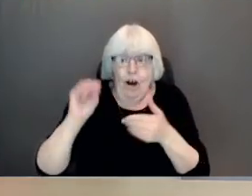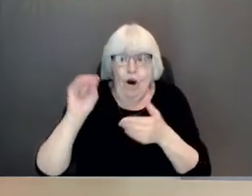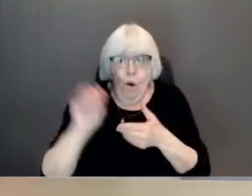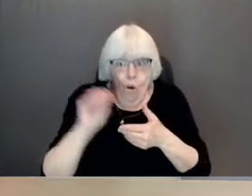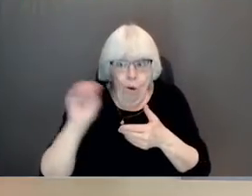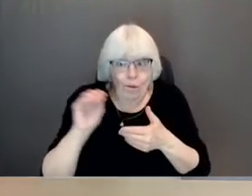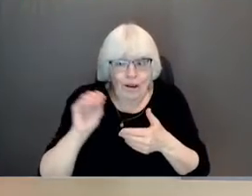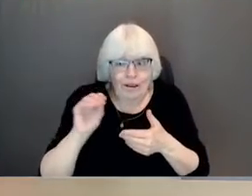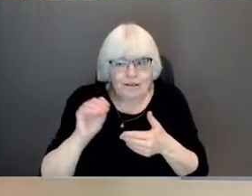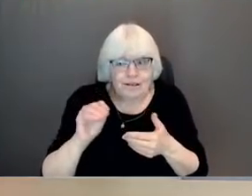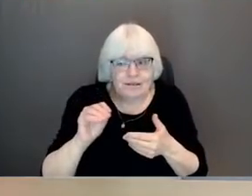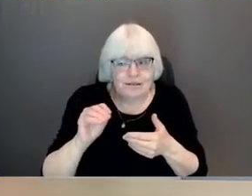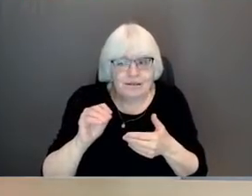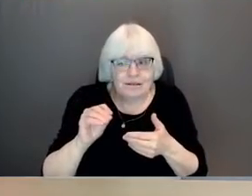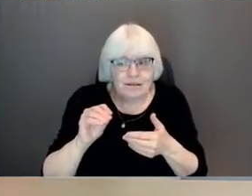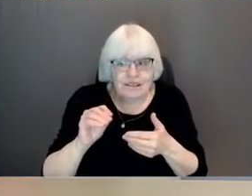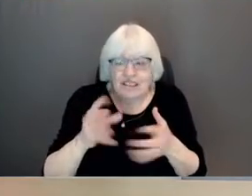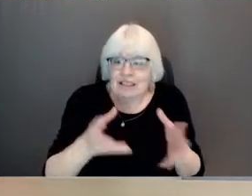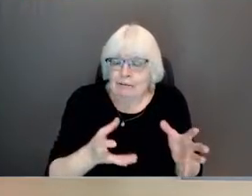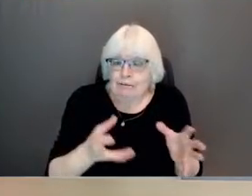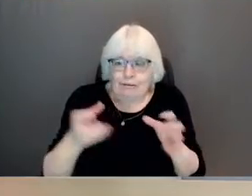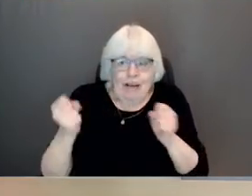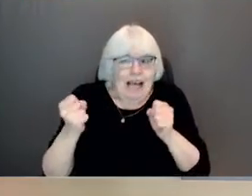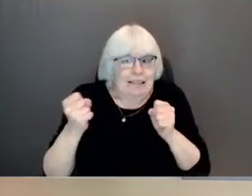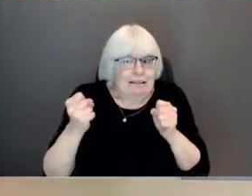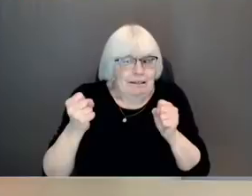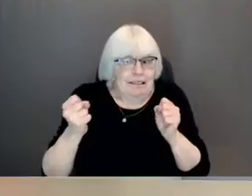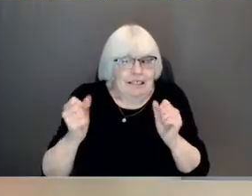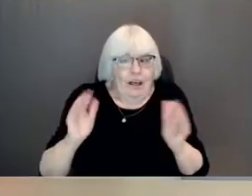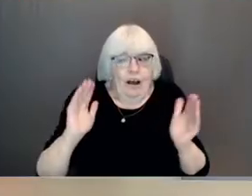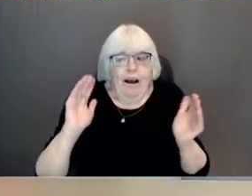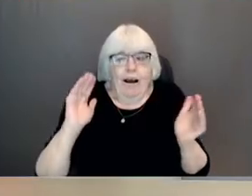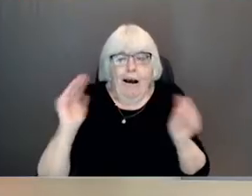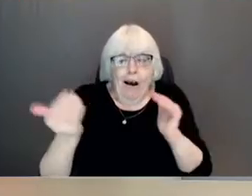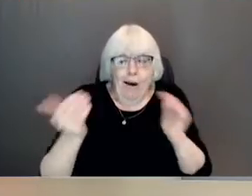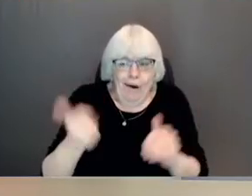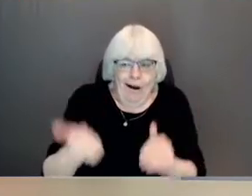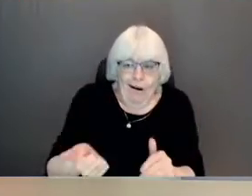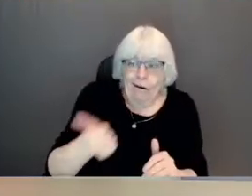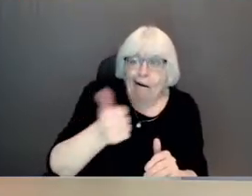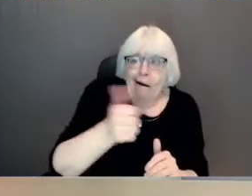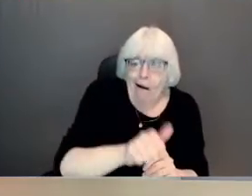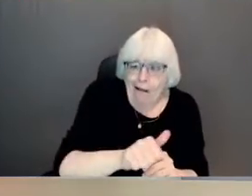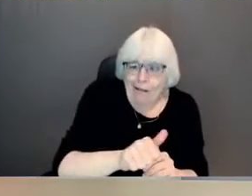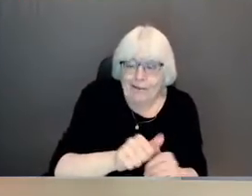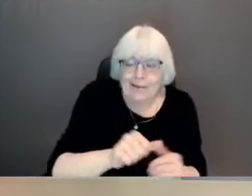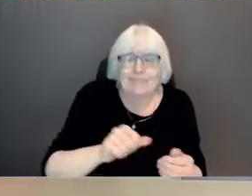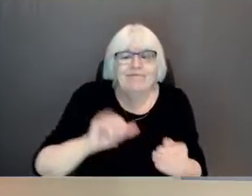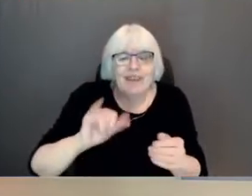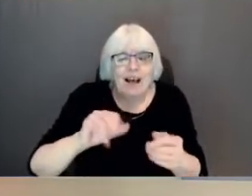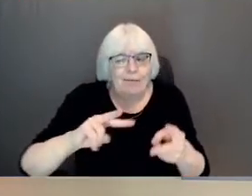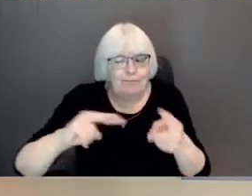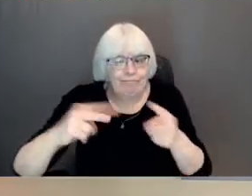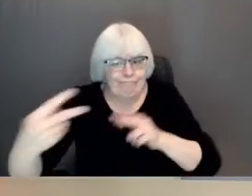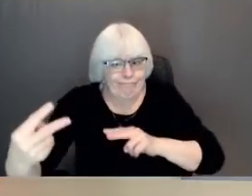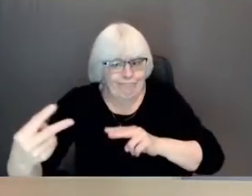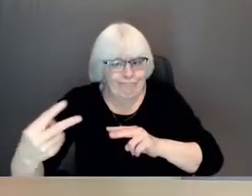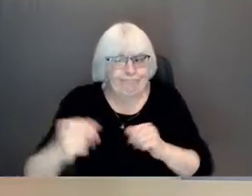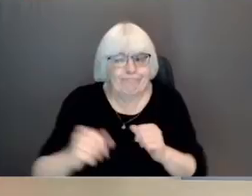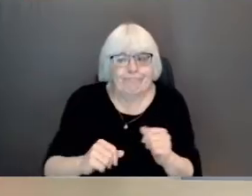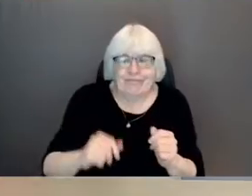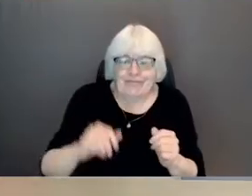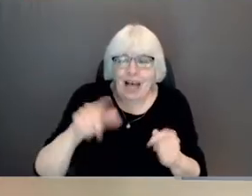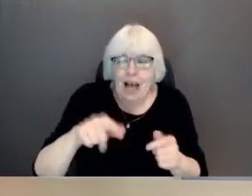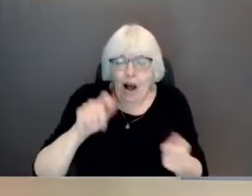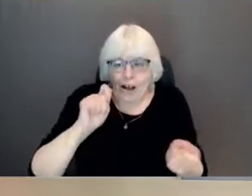have announced changes recently in response to the evolving data and epidemiology of Omicron. Effective Friday,